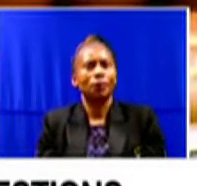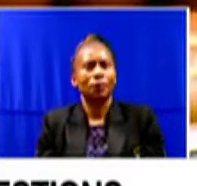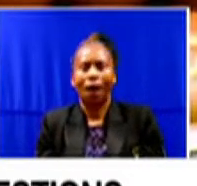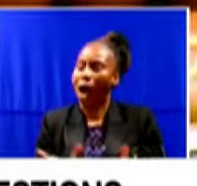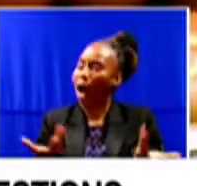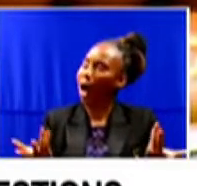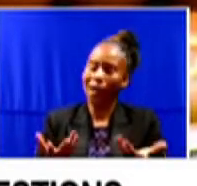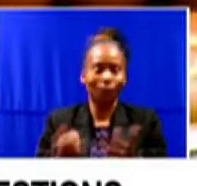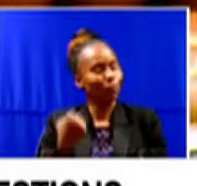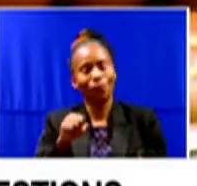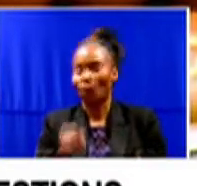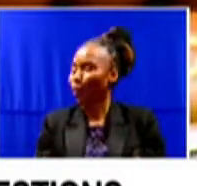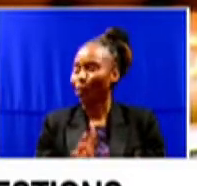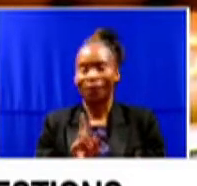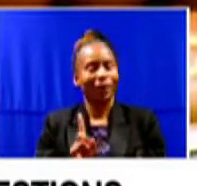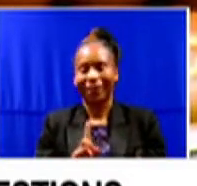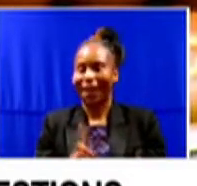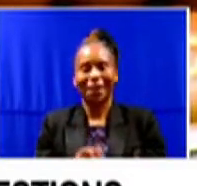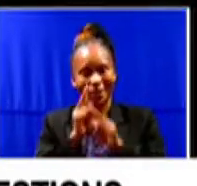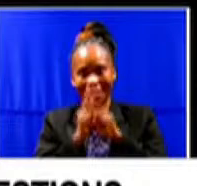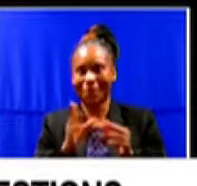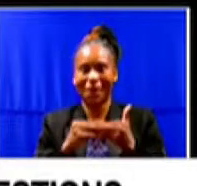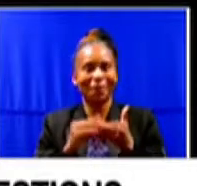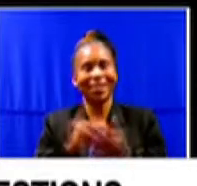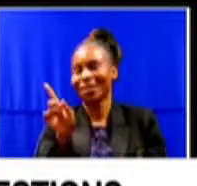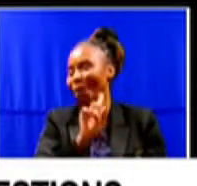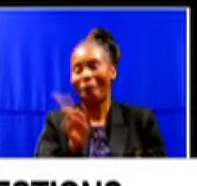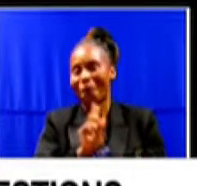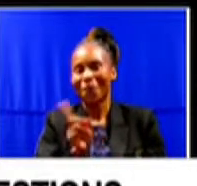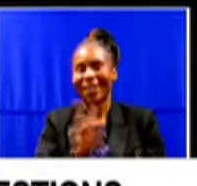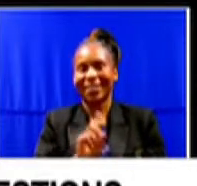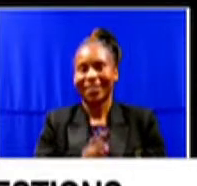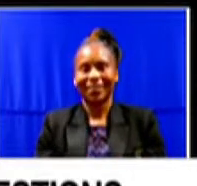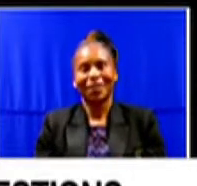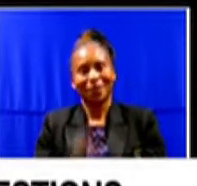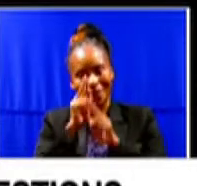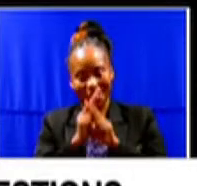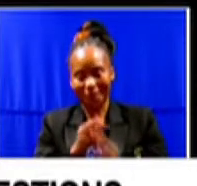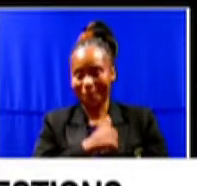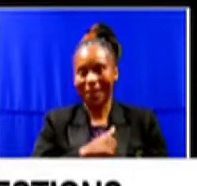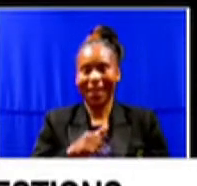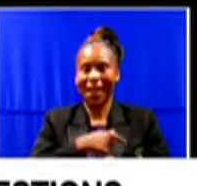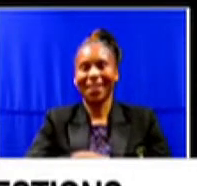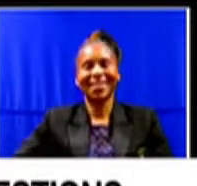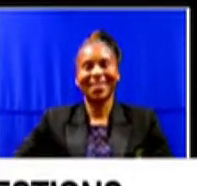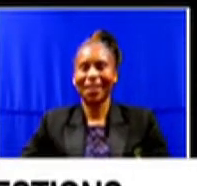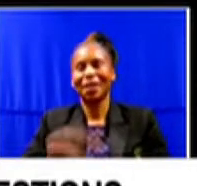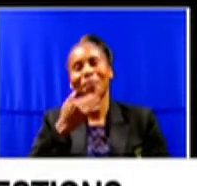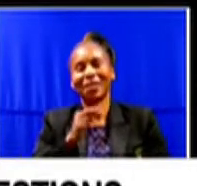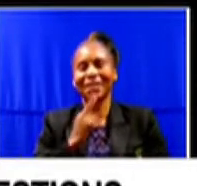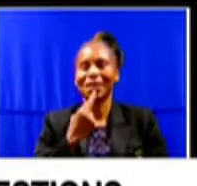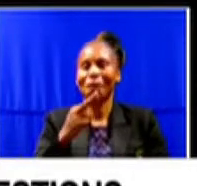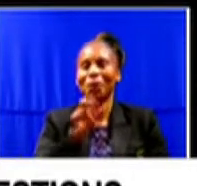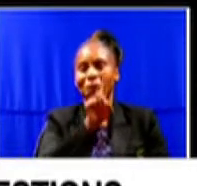No, man, no. Honorable members, please. Honorable President, please respond to the question.